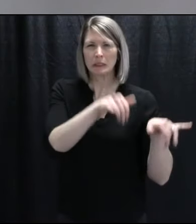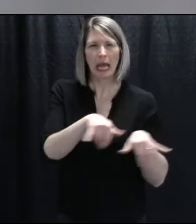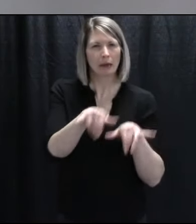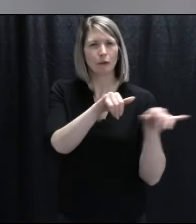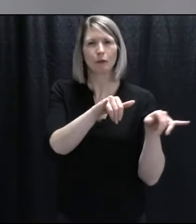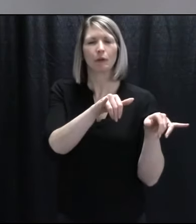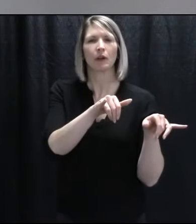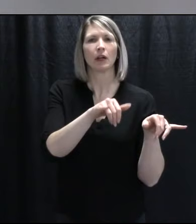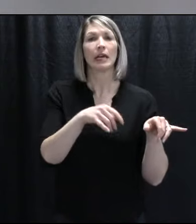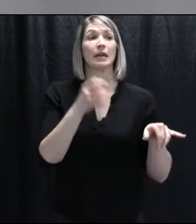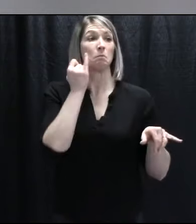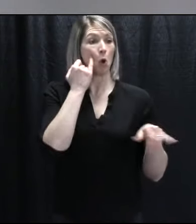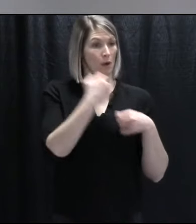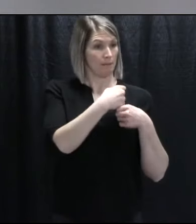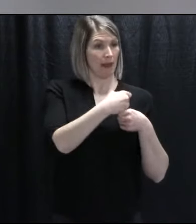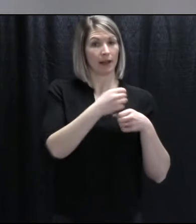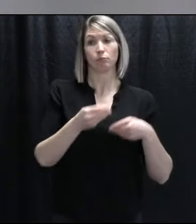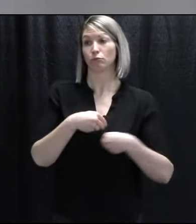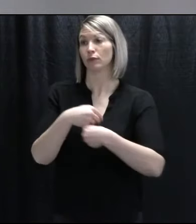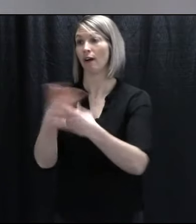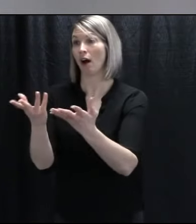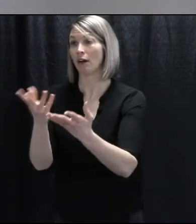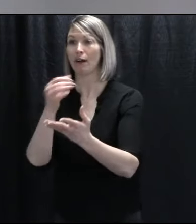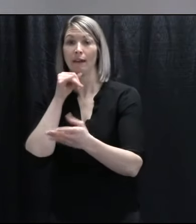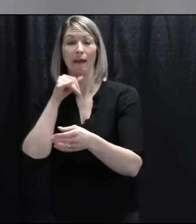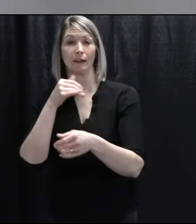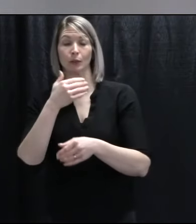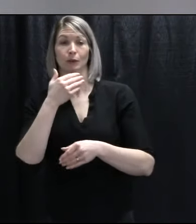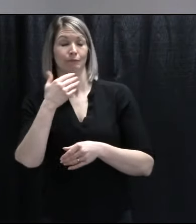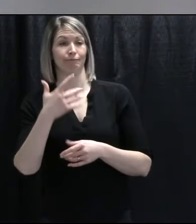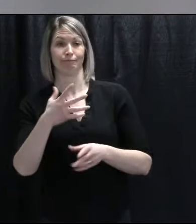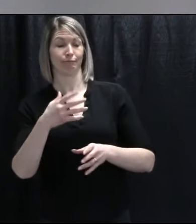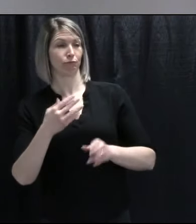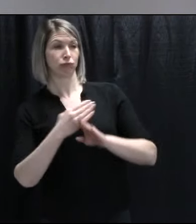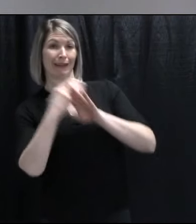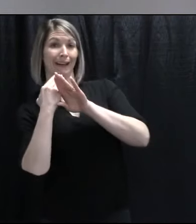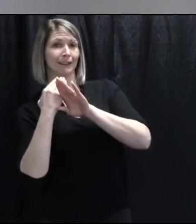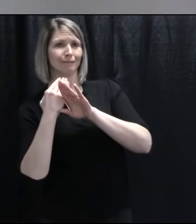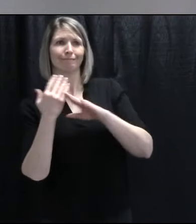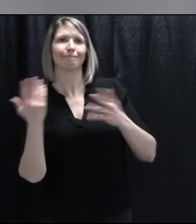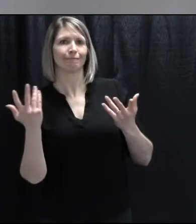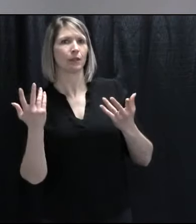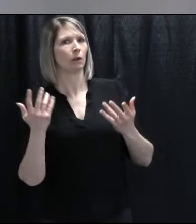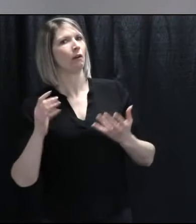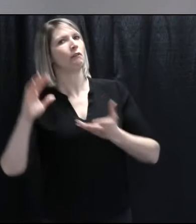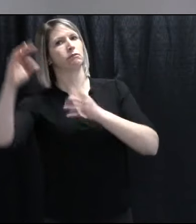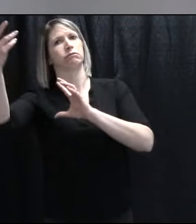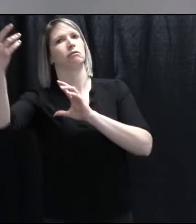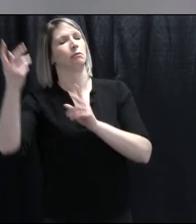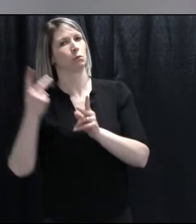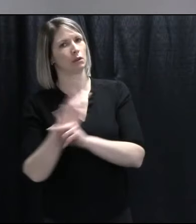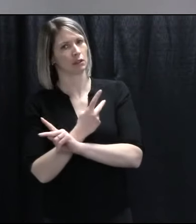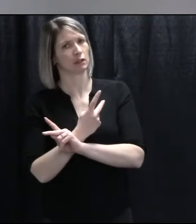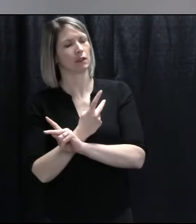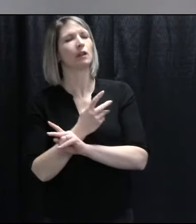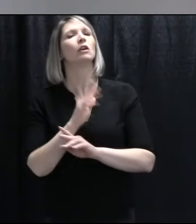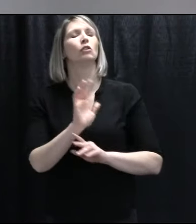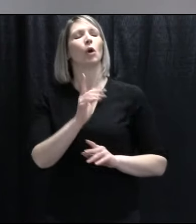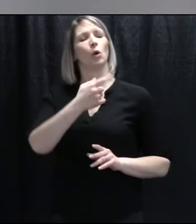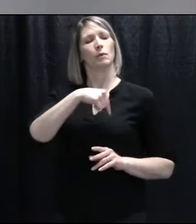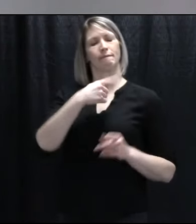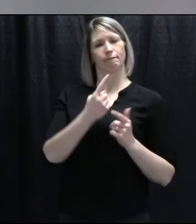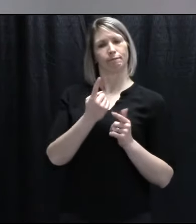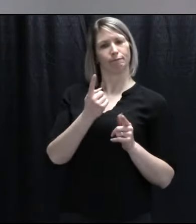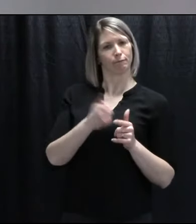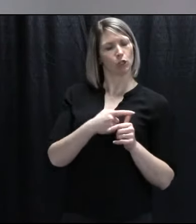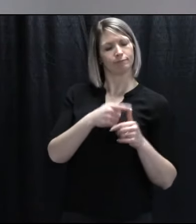that was not going to protect them. So yes, anything we can do to increase the supply is great, but that supply has to